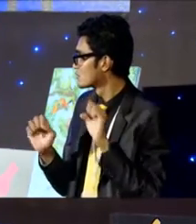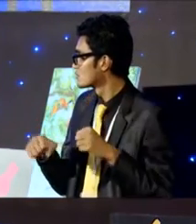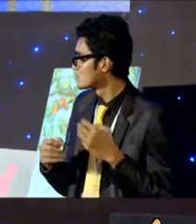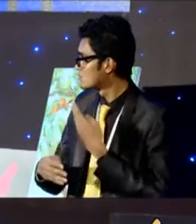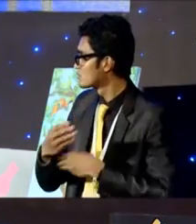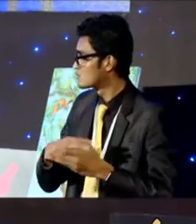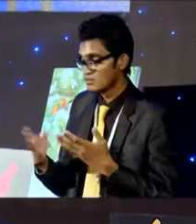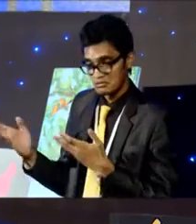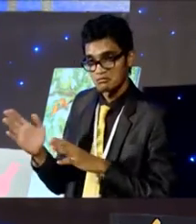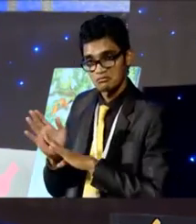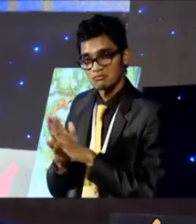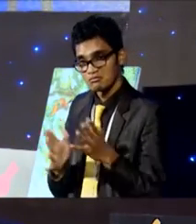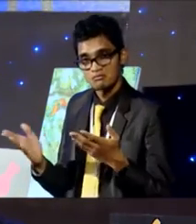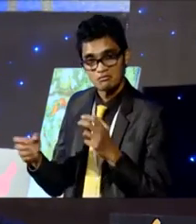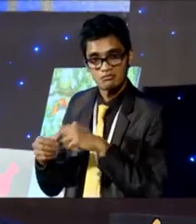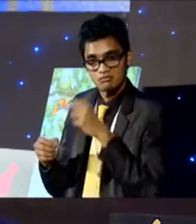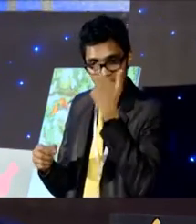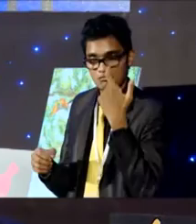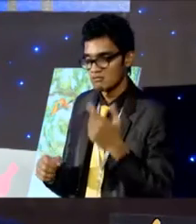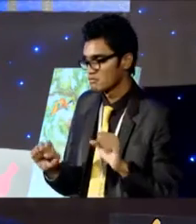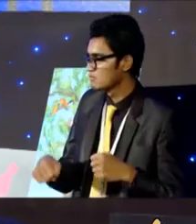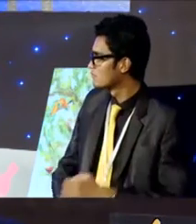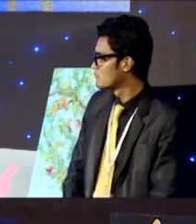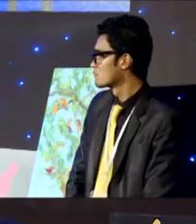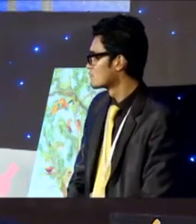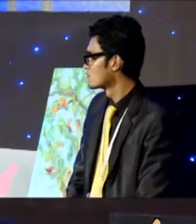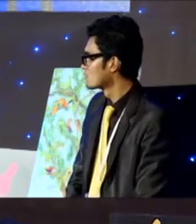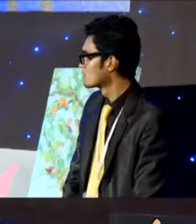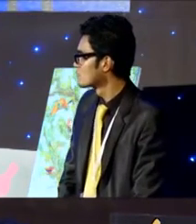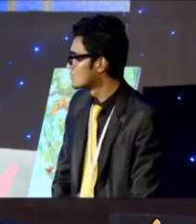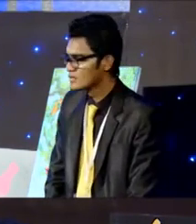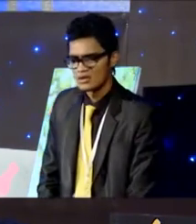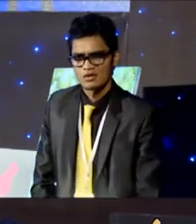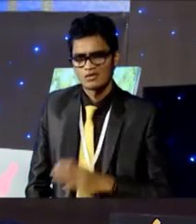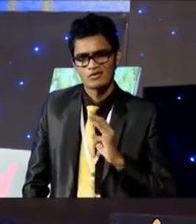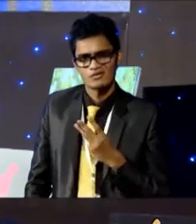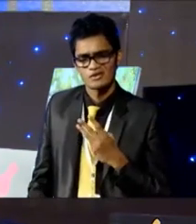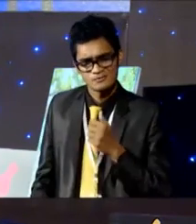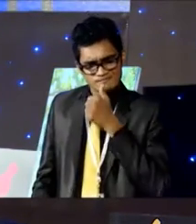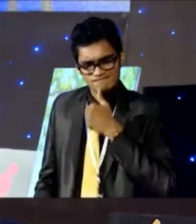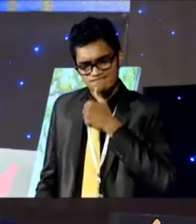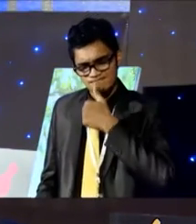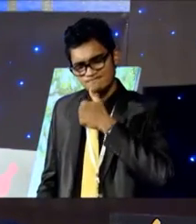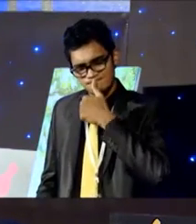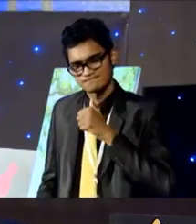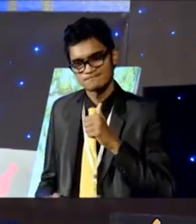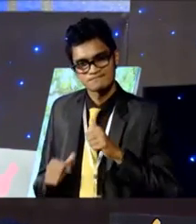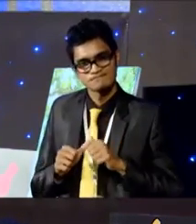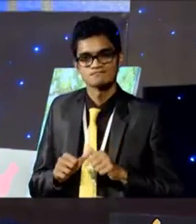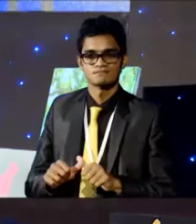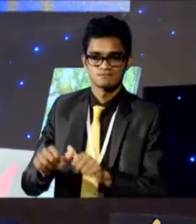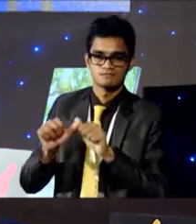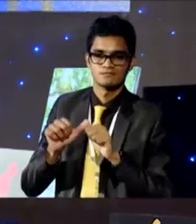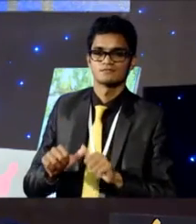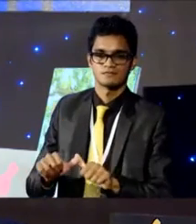very new that companies have started doing it. So we need to give them time to settle. I know we are impatient, we need them to work faster,